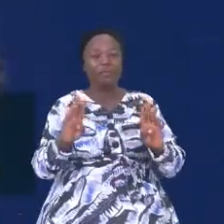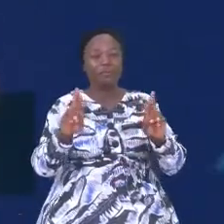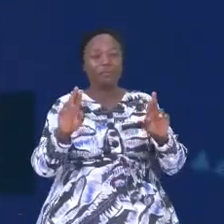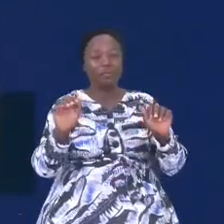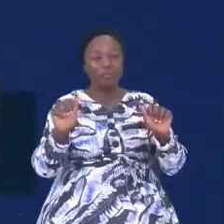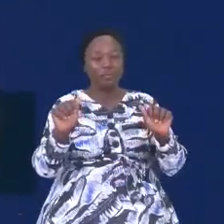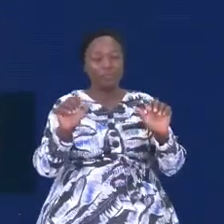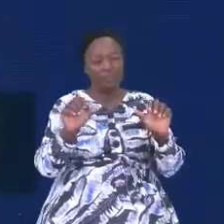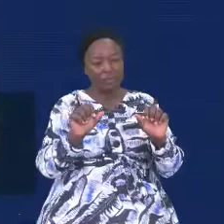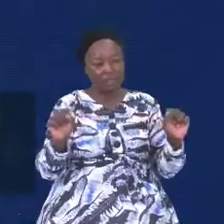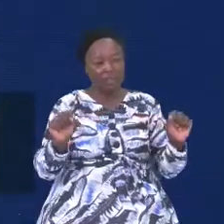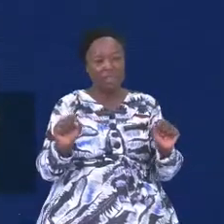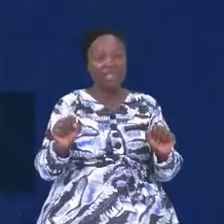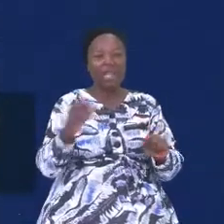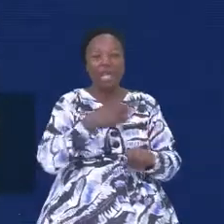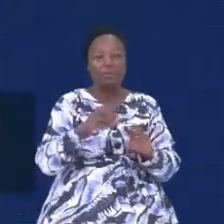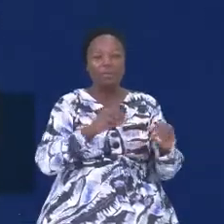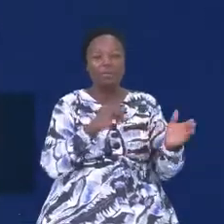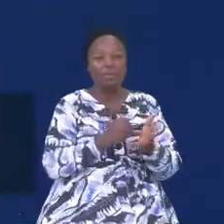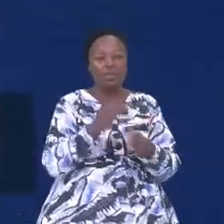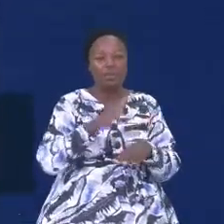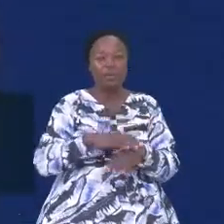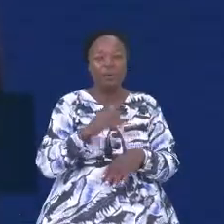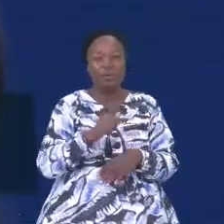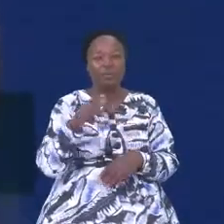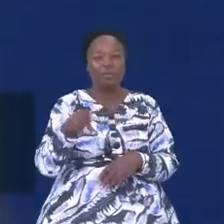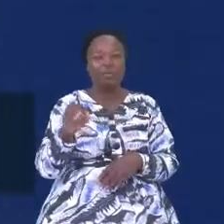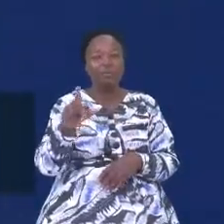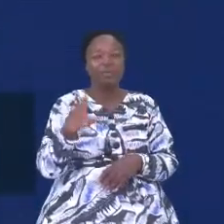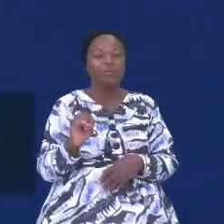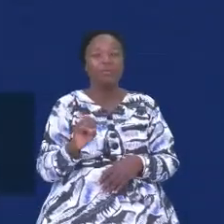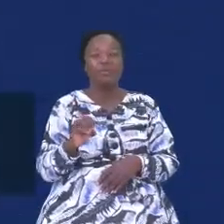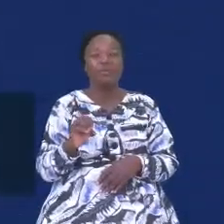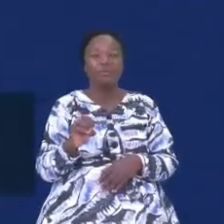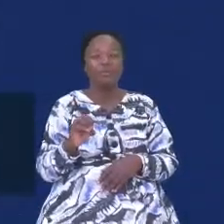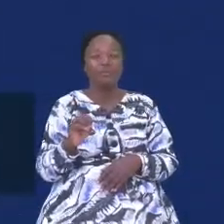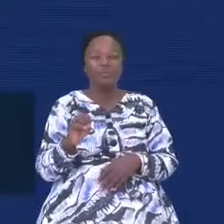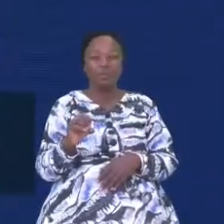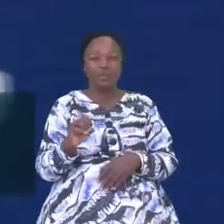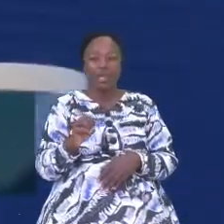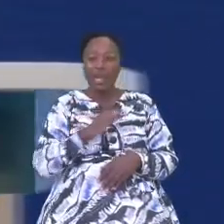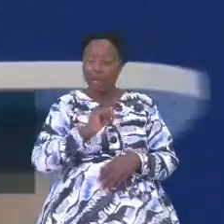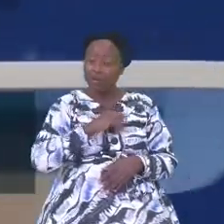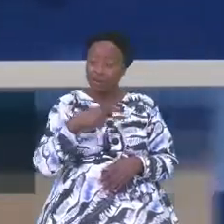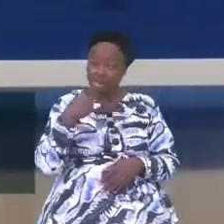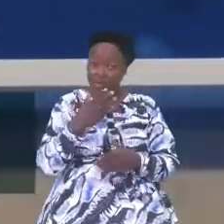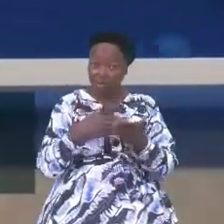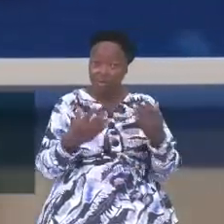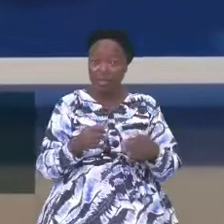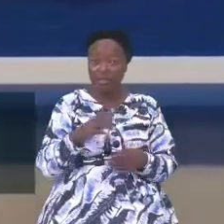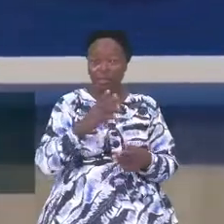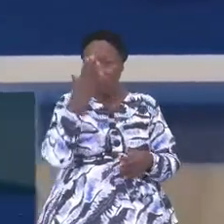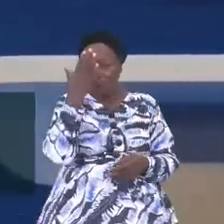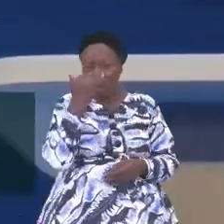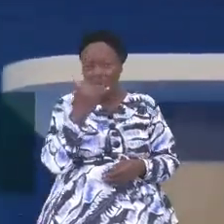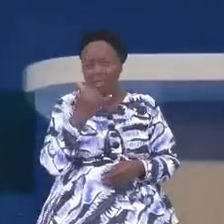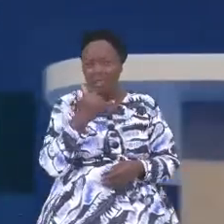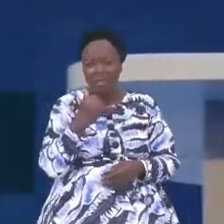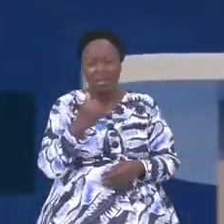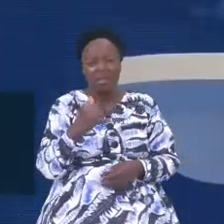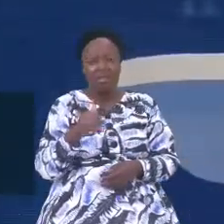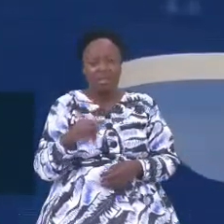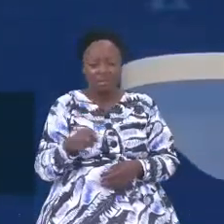it upon a pole. Now, I need to explain something to you. Why did he do